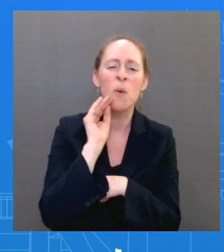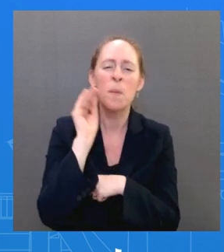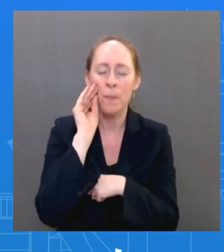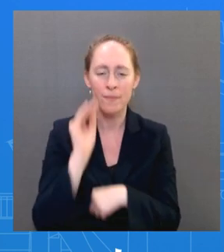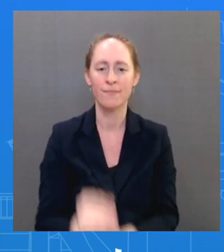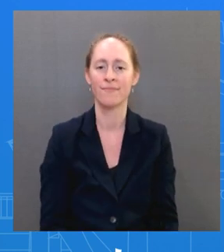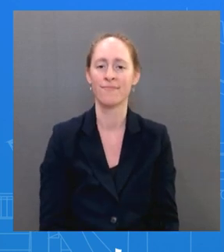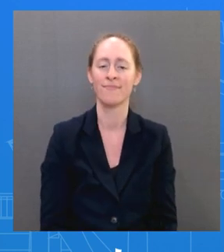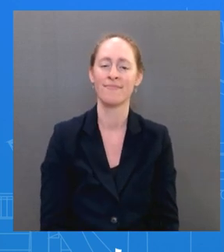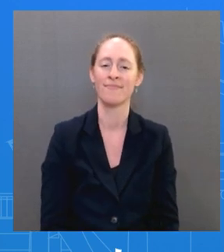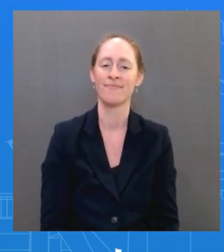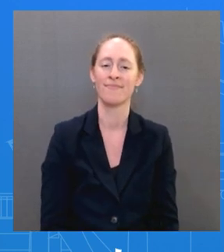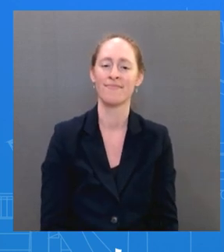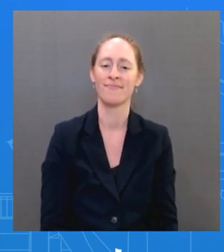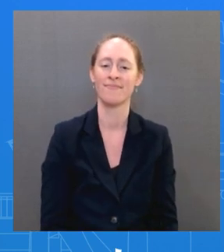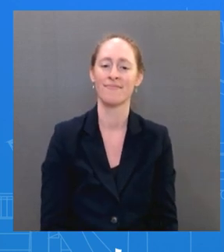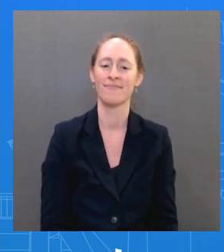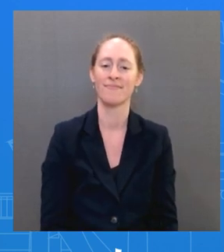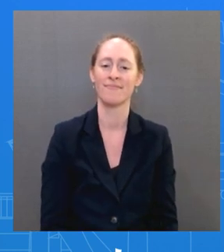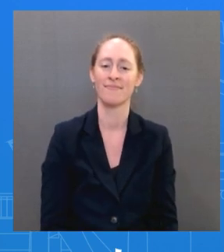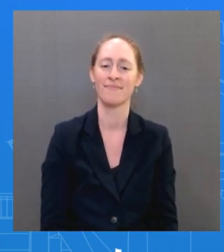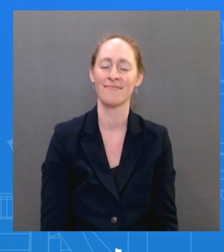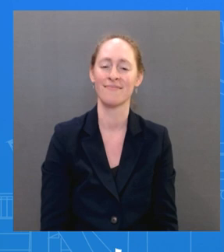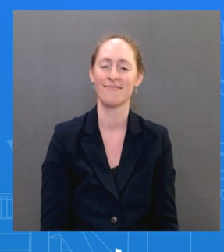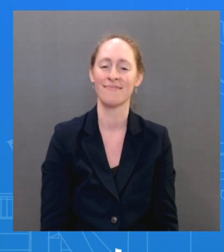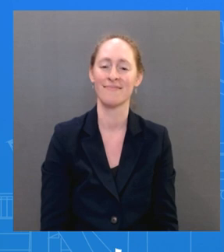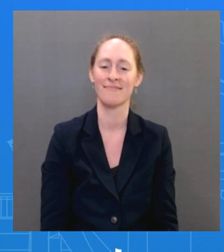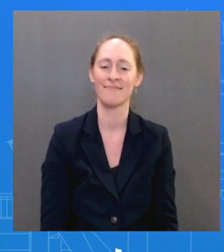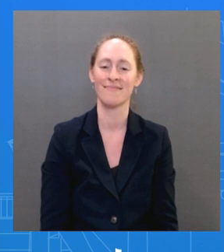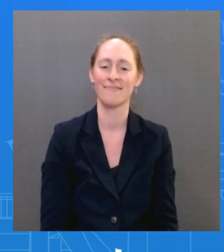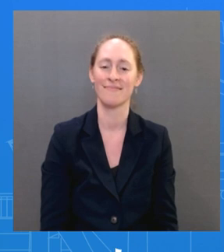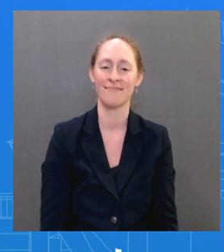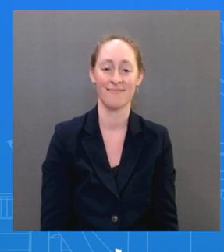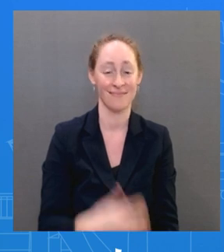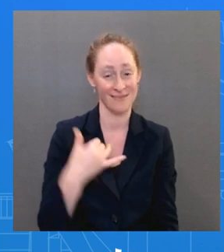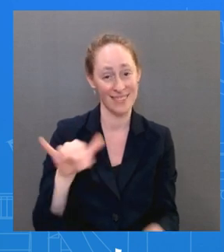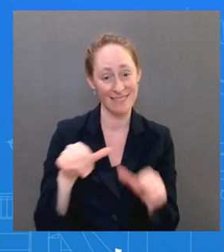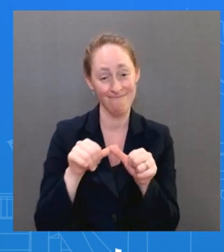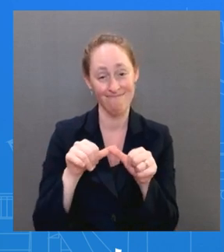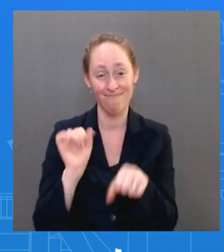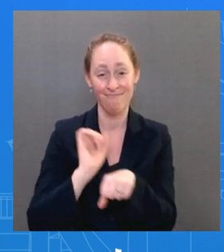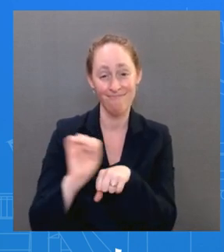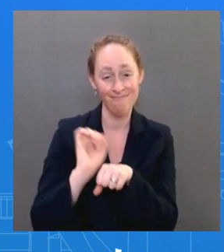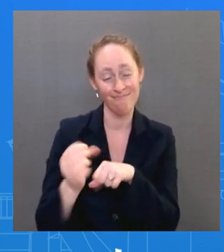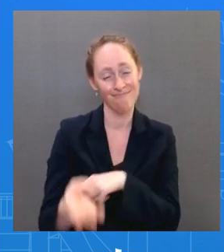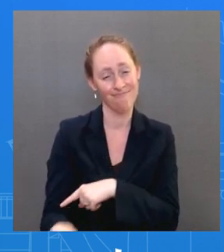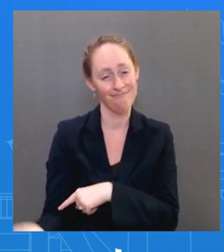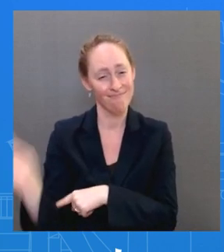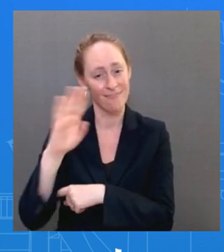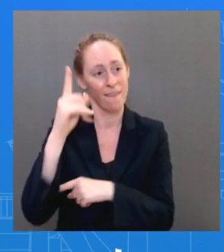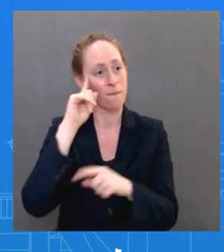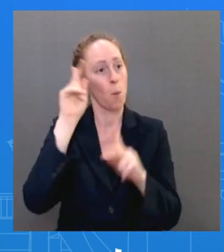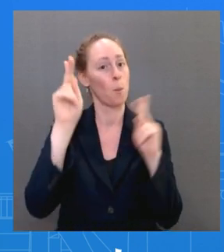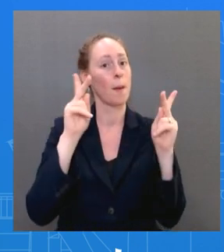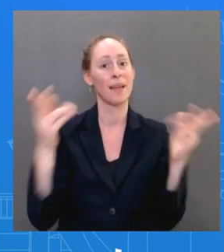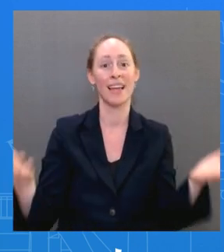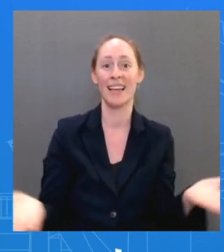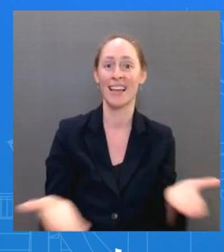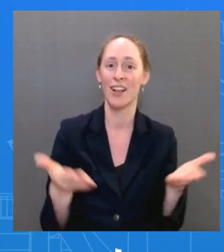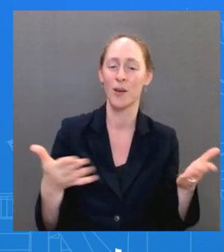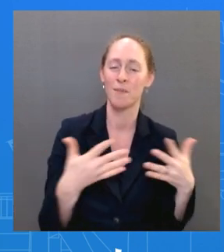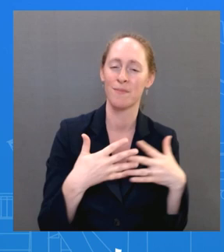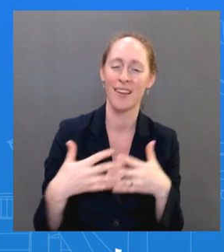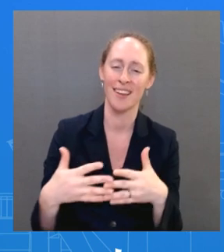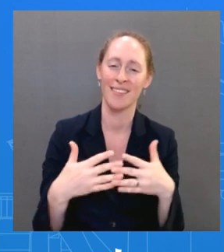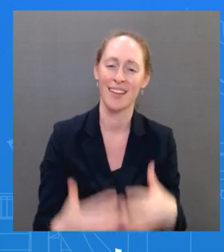long hours trying to deliver for the American public. A follow-up to that question, should the president work more now